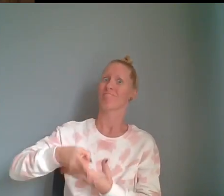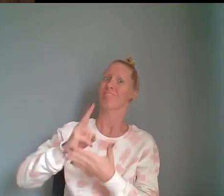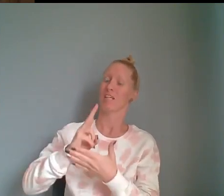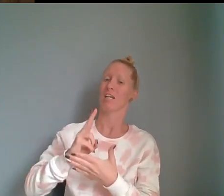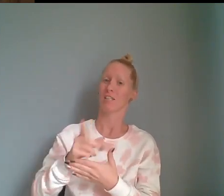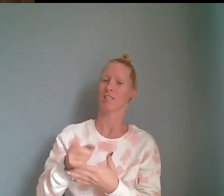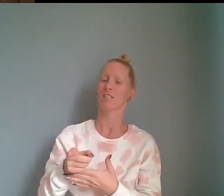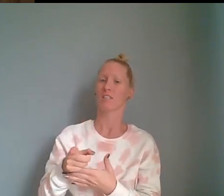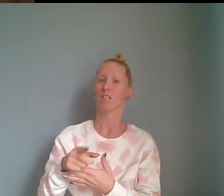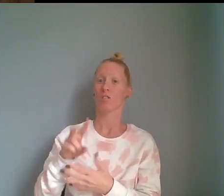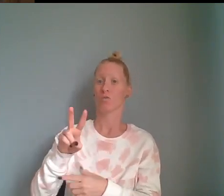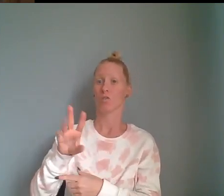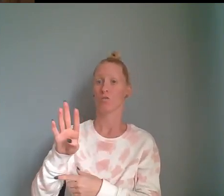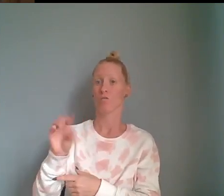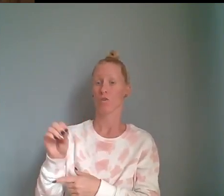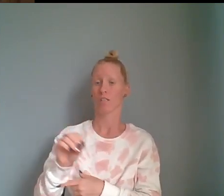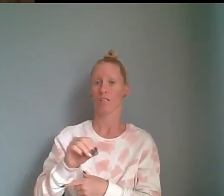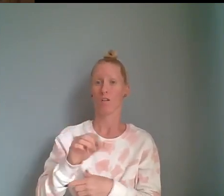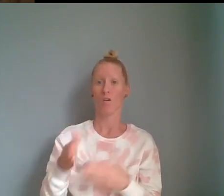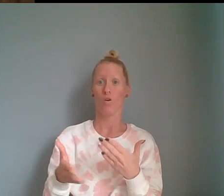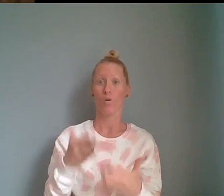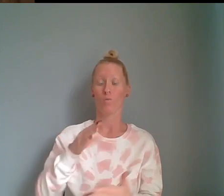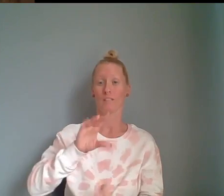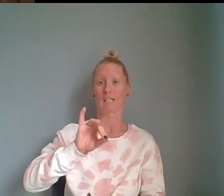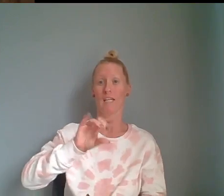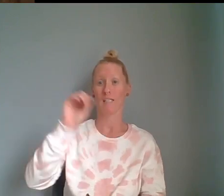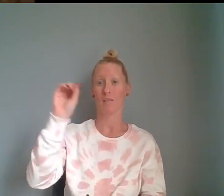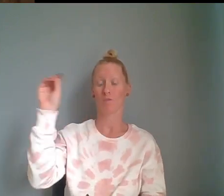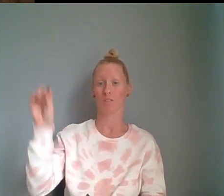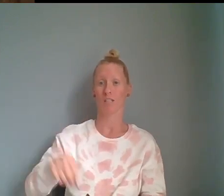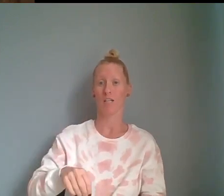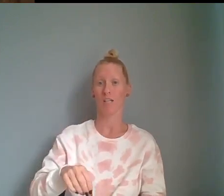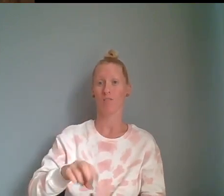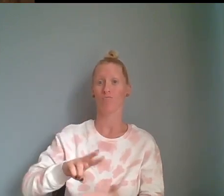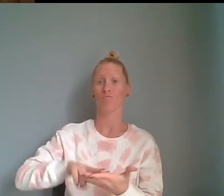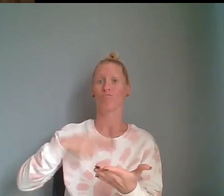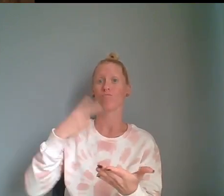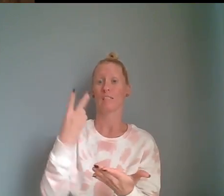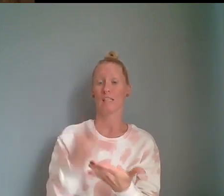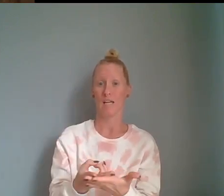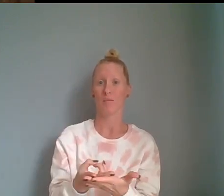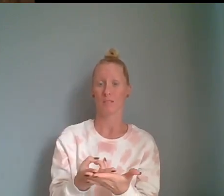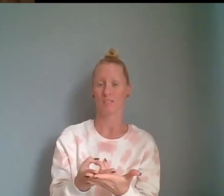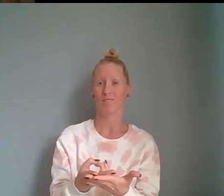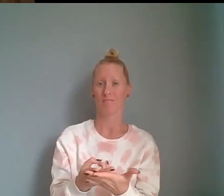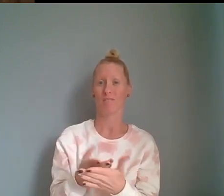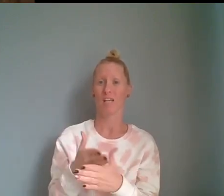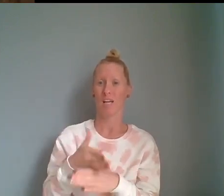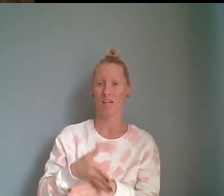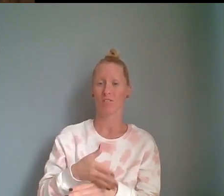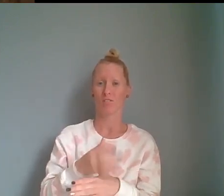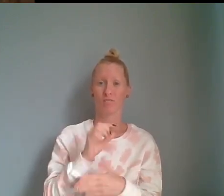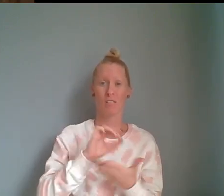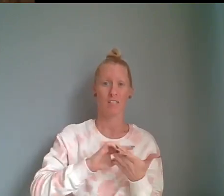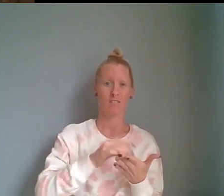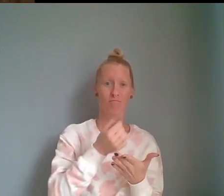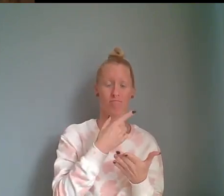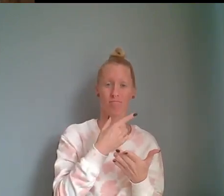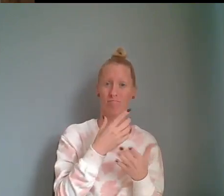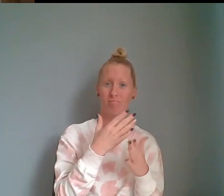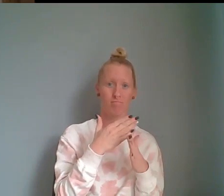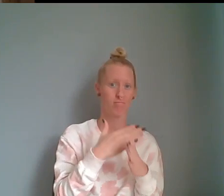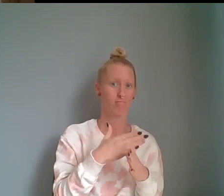of 240, almost 80% relapsed in the first year after going off of the active